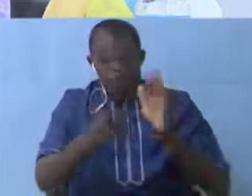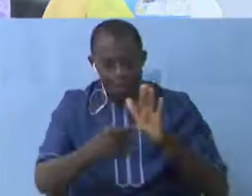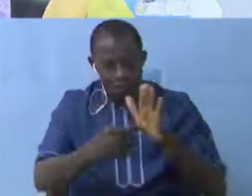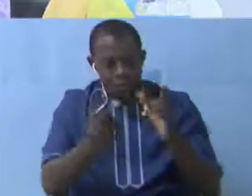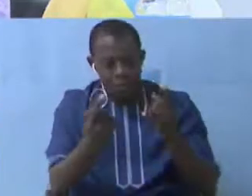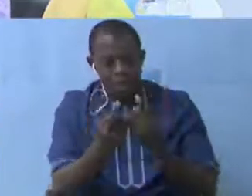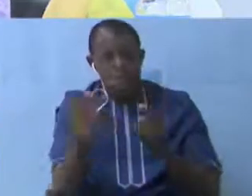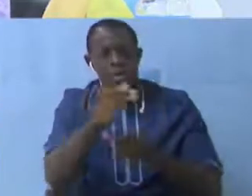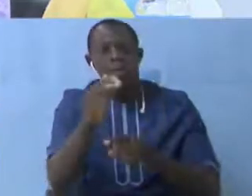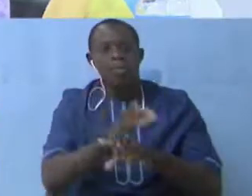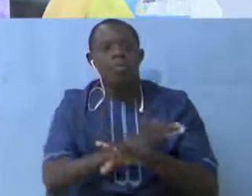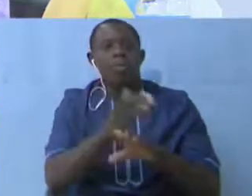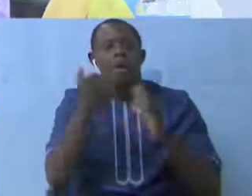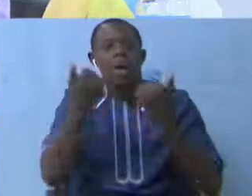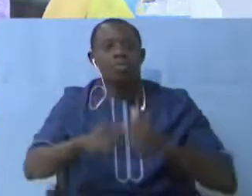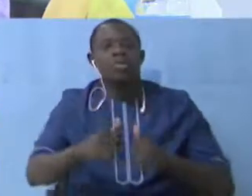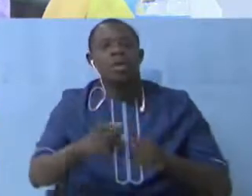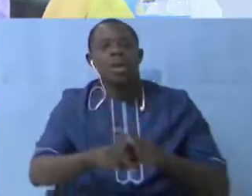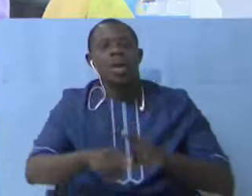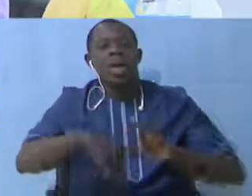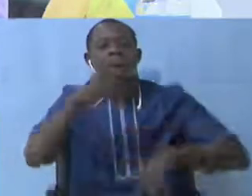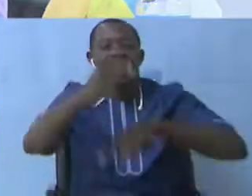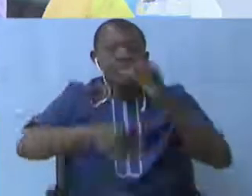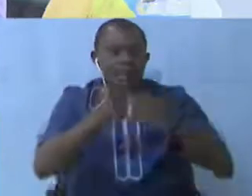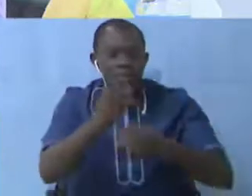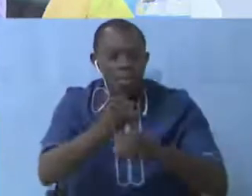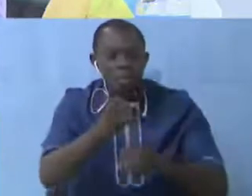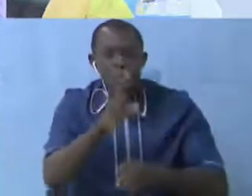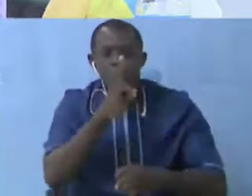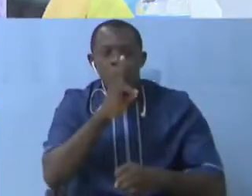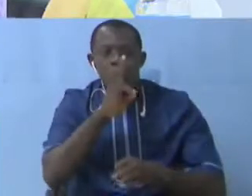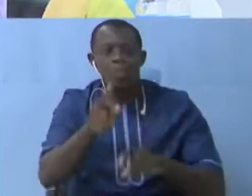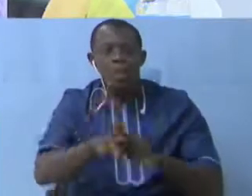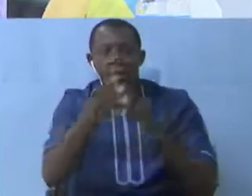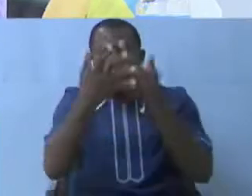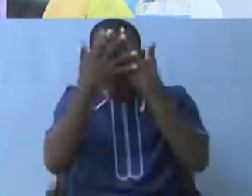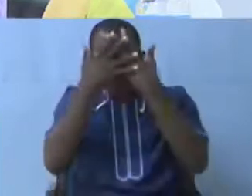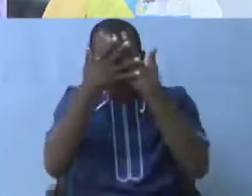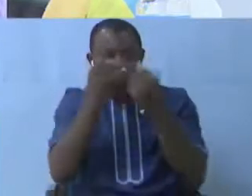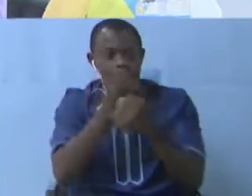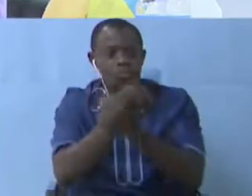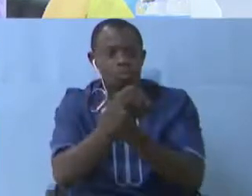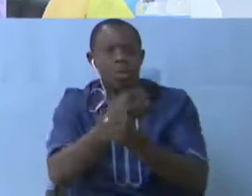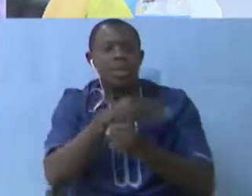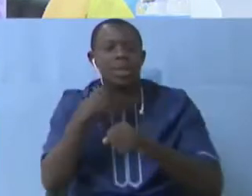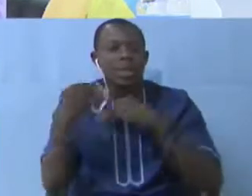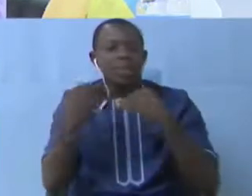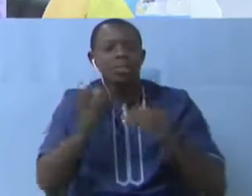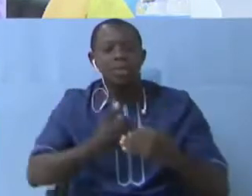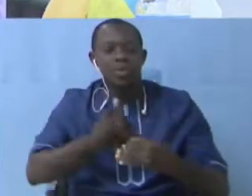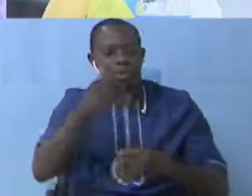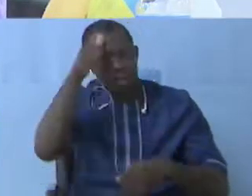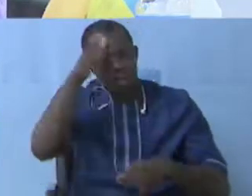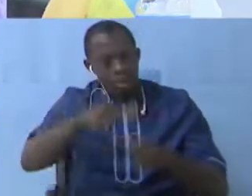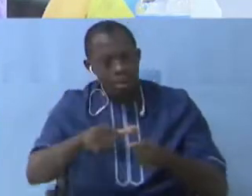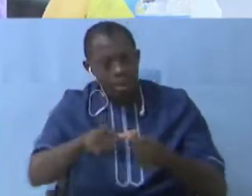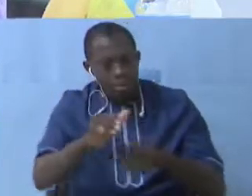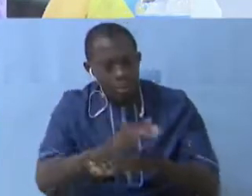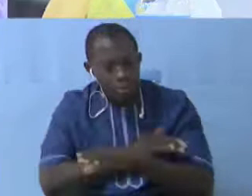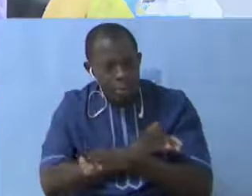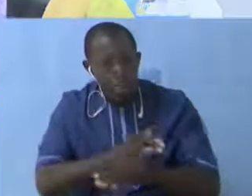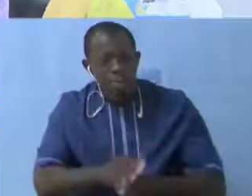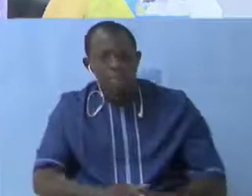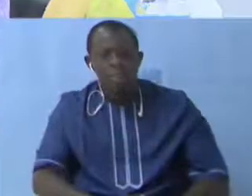of the inmates. ak tamit yeneen meeting yoo xam ne seq nañ ko gannaaw rey bi nga xam ne reyoon nañ ko ay woy denc ci kaso yi.